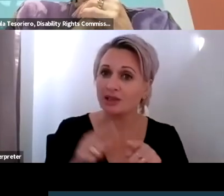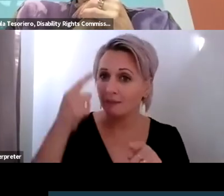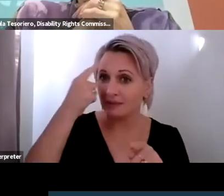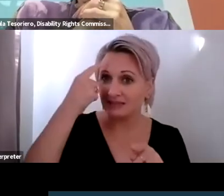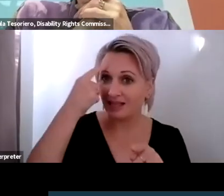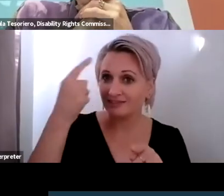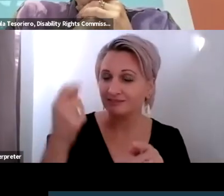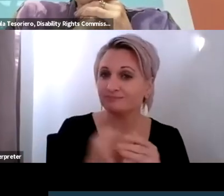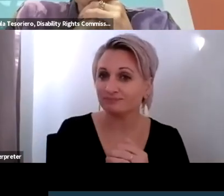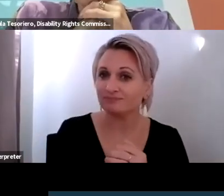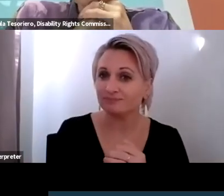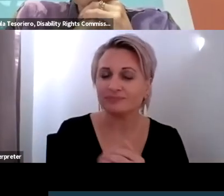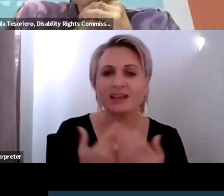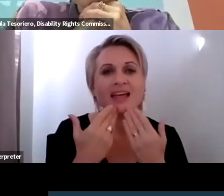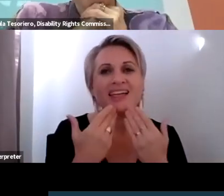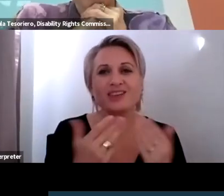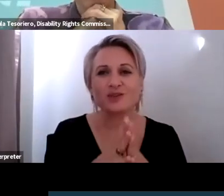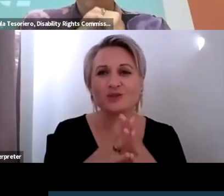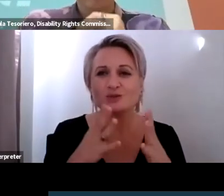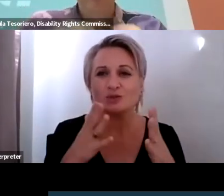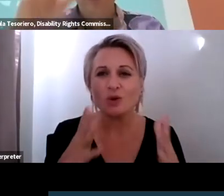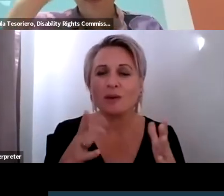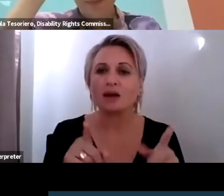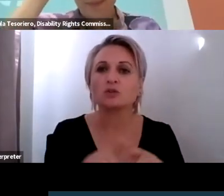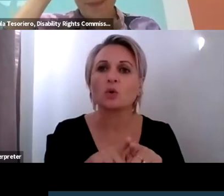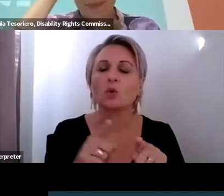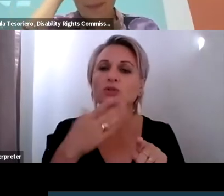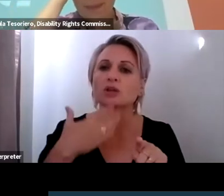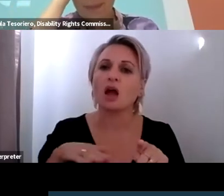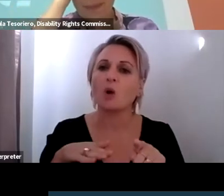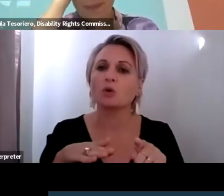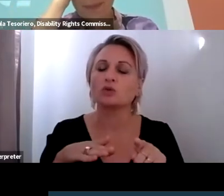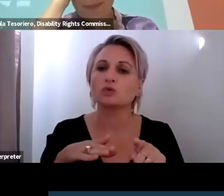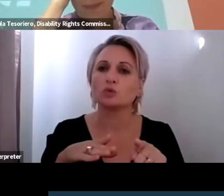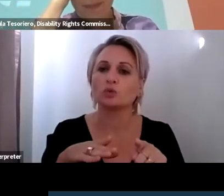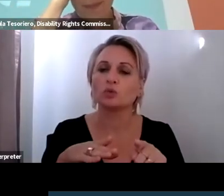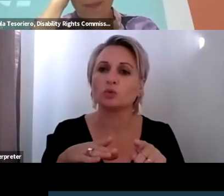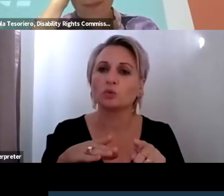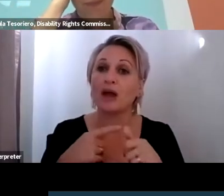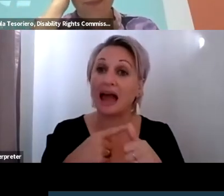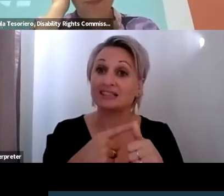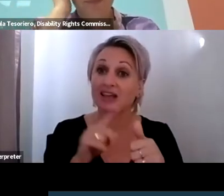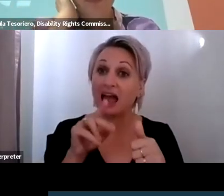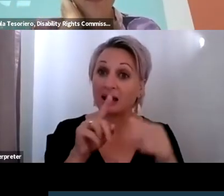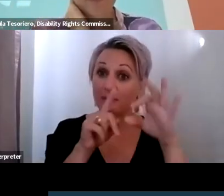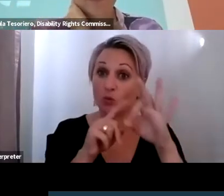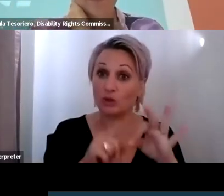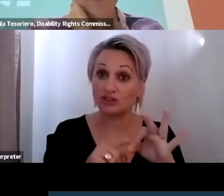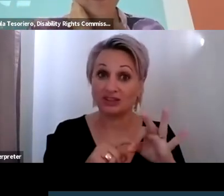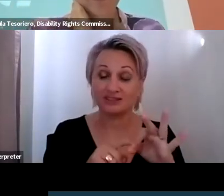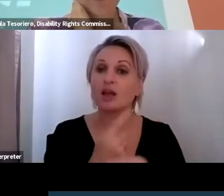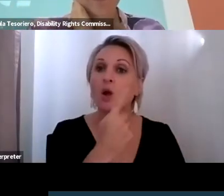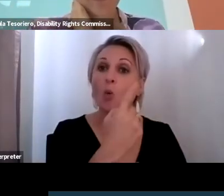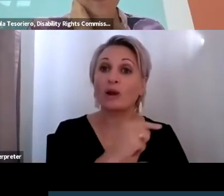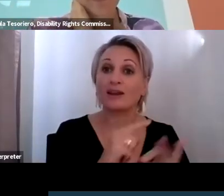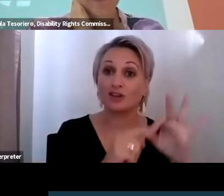Thank you so much. I'm going to now address a couple of questions that have come through. One on our Q&A has been